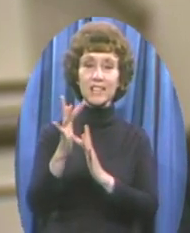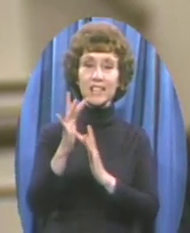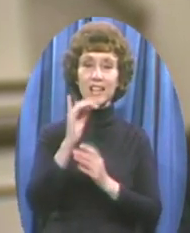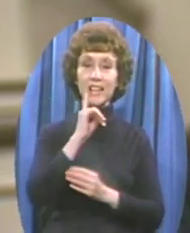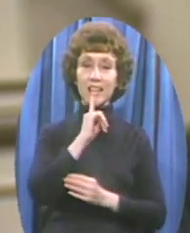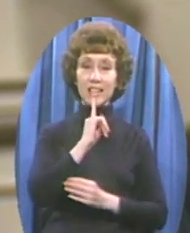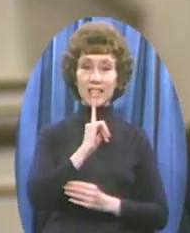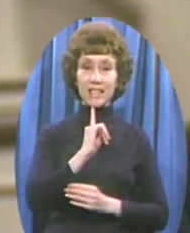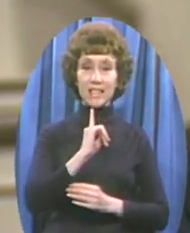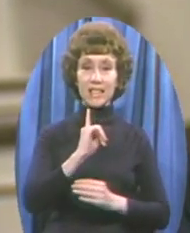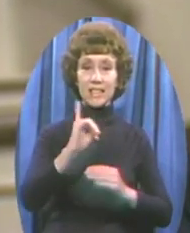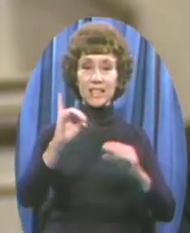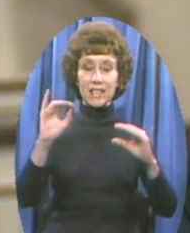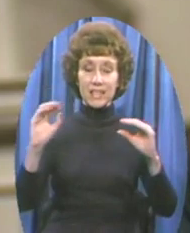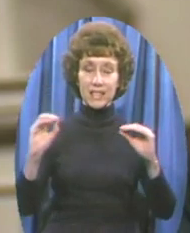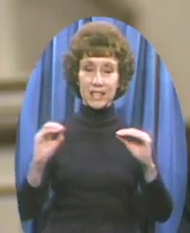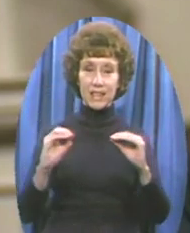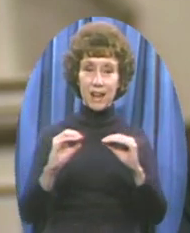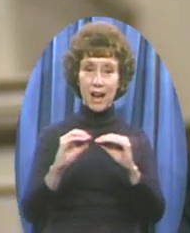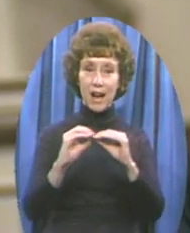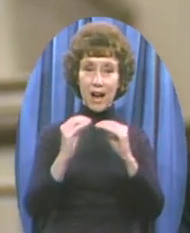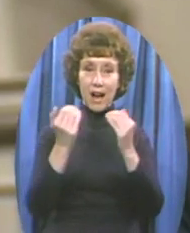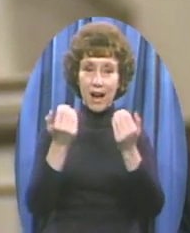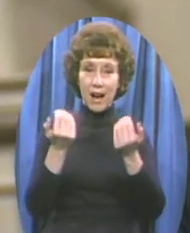Jesus, 'tis